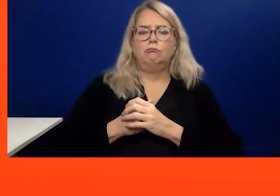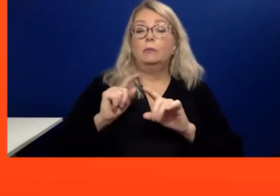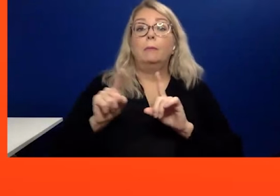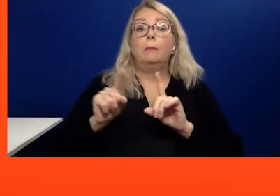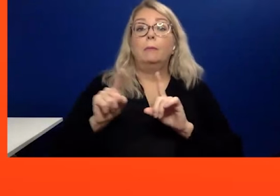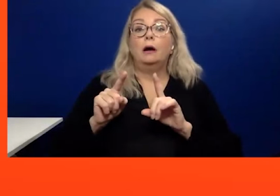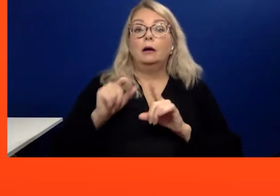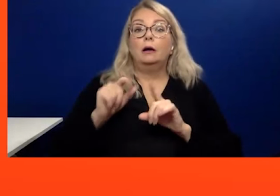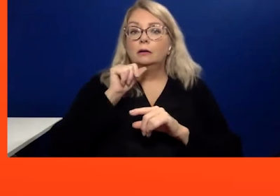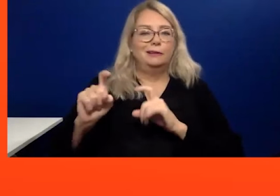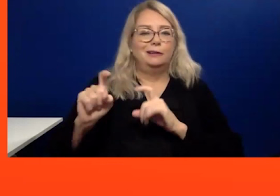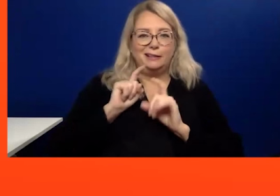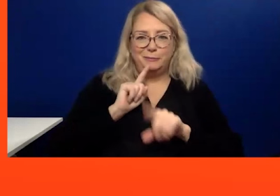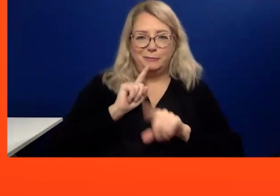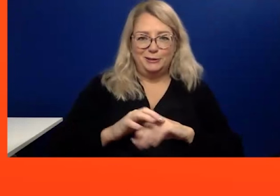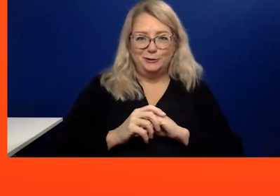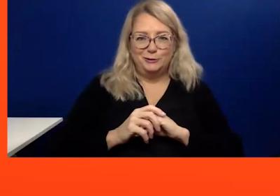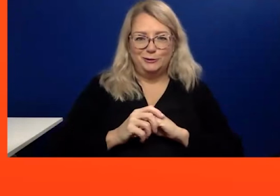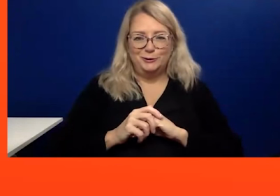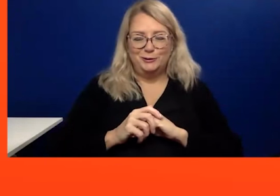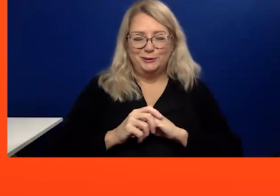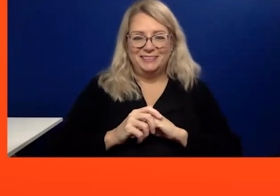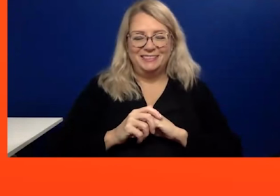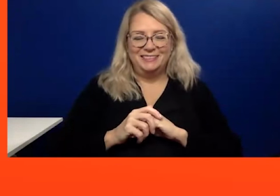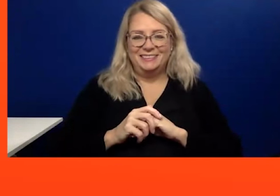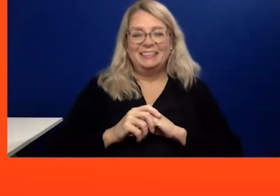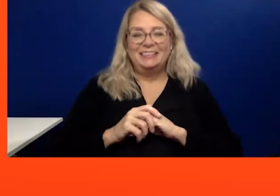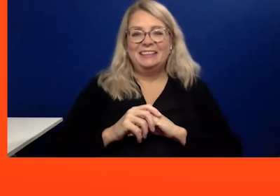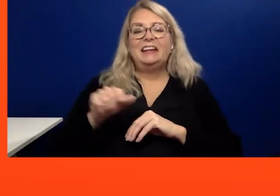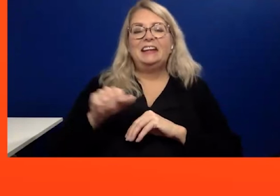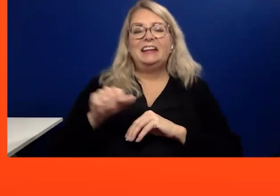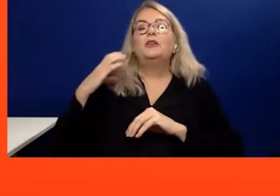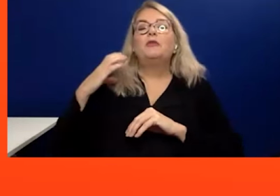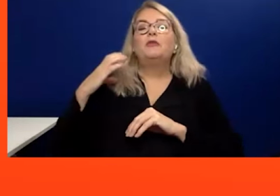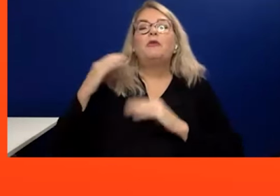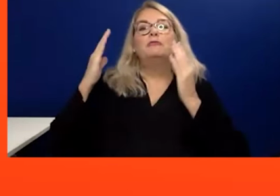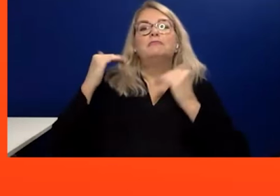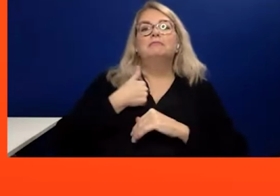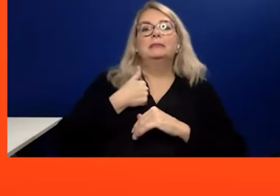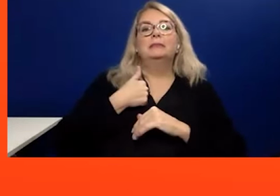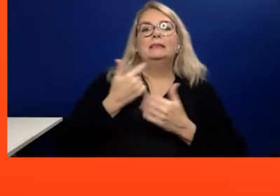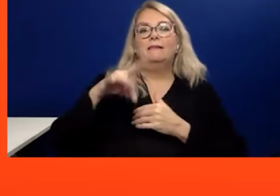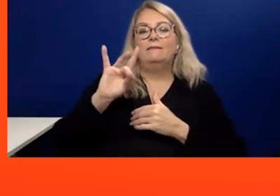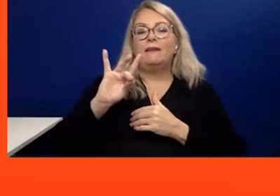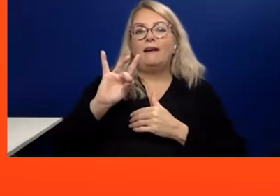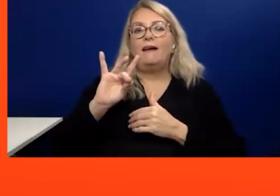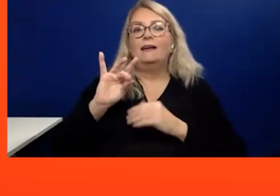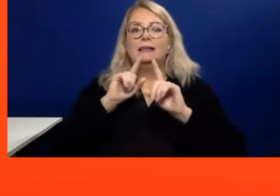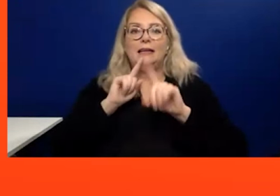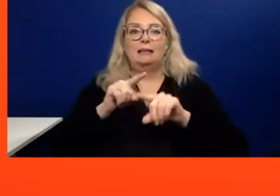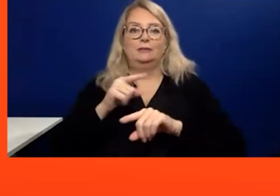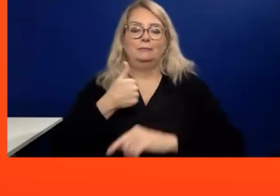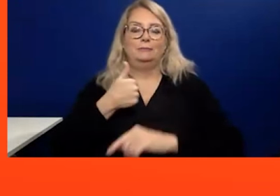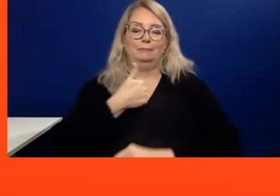answer, right? They're going to expect me to find that answer. They're going to guide me, right? Which